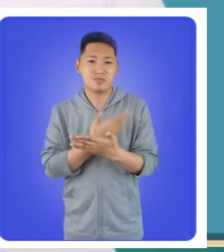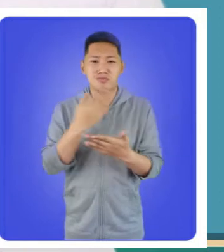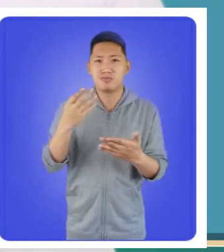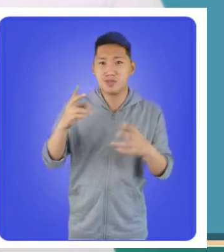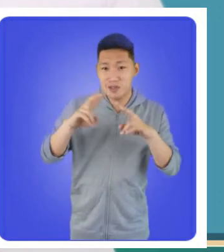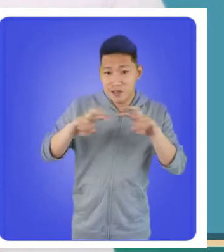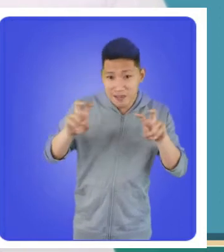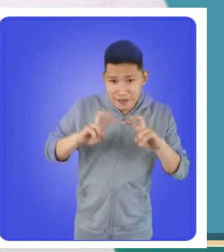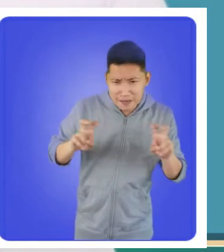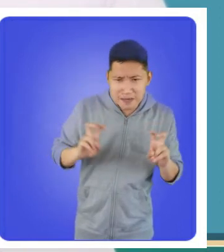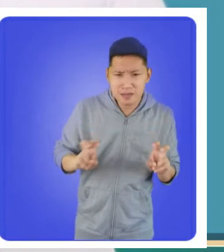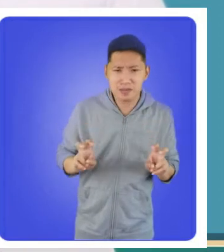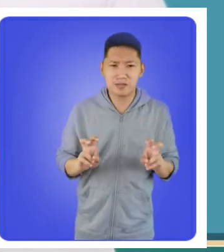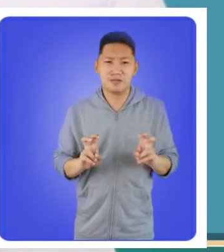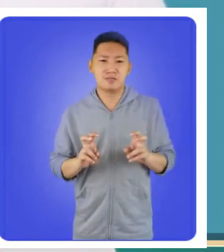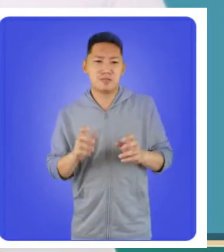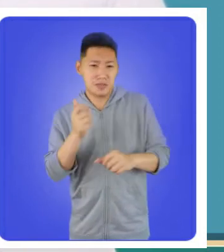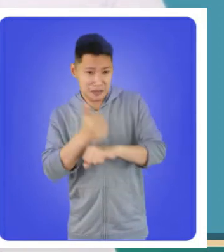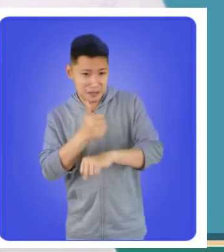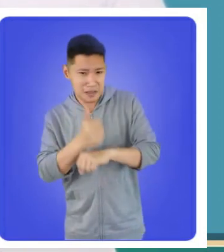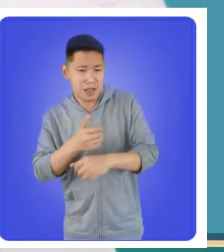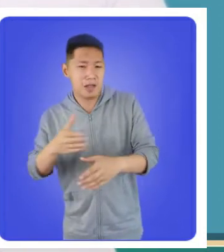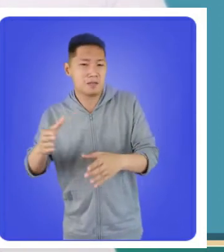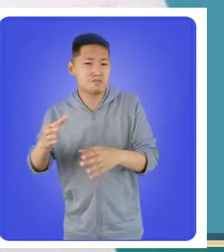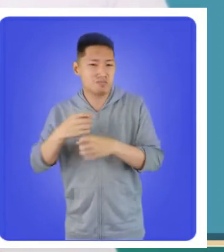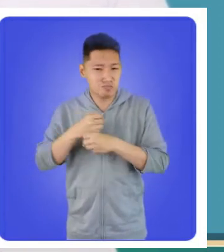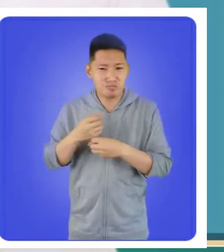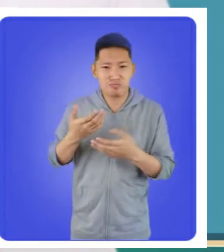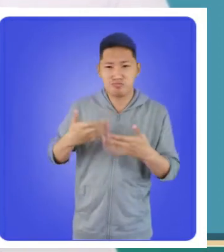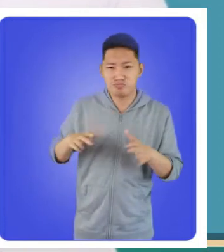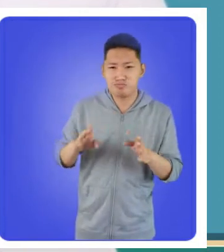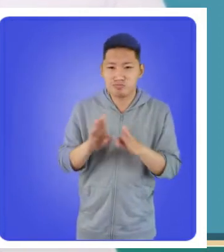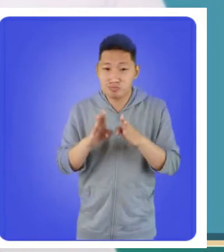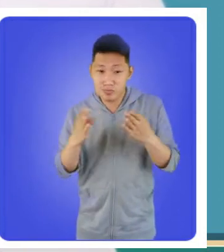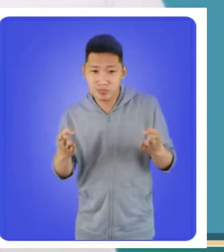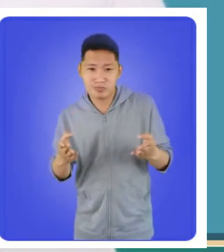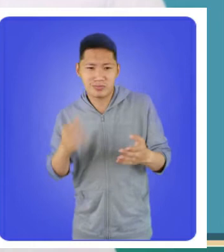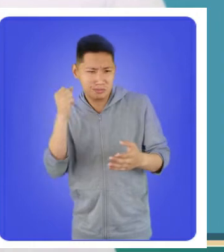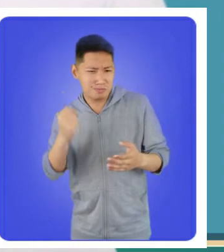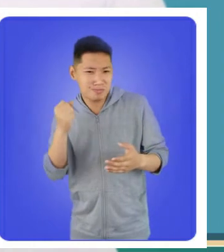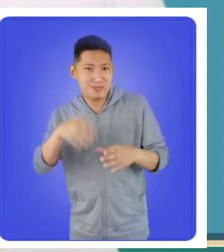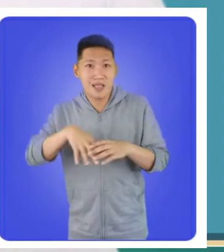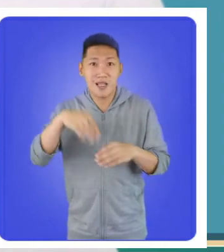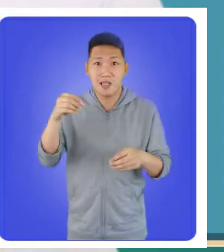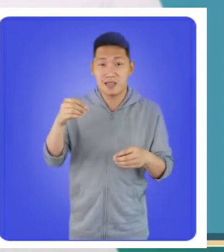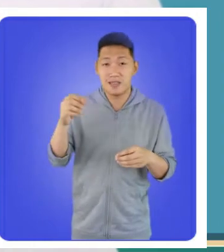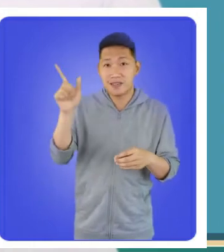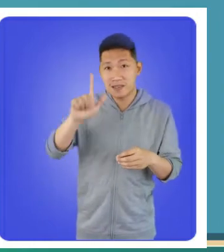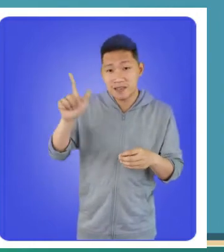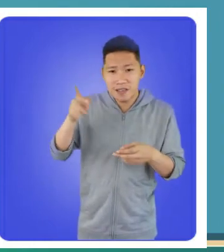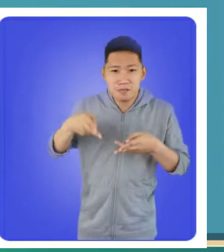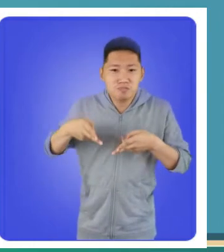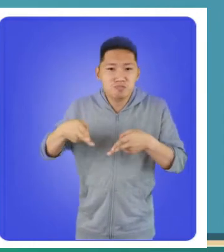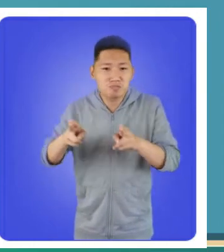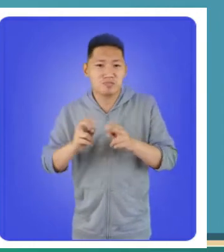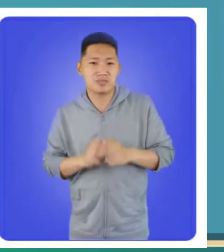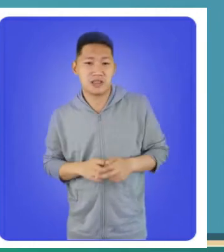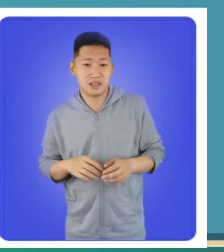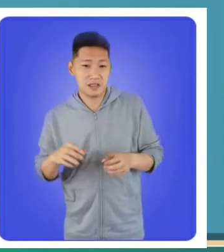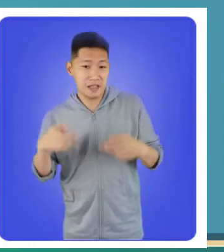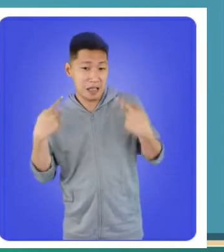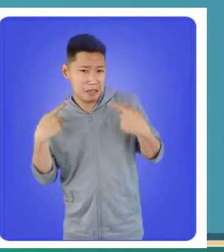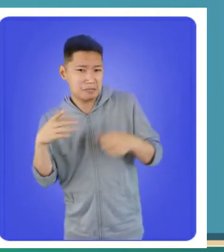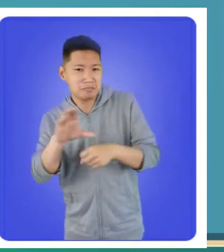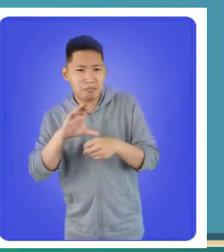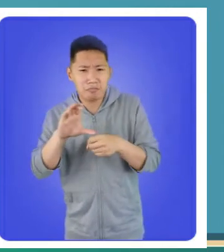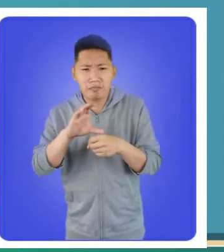research assignment. After getting a new set of books, they rushed outside the library hall. They had